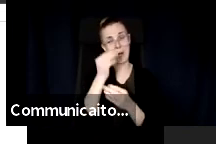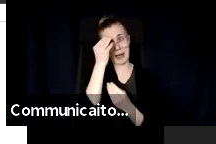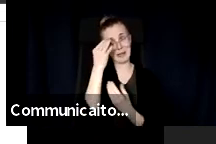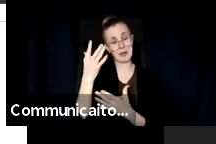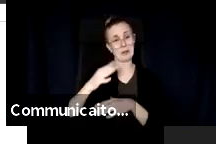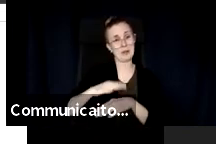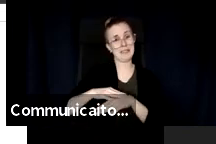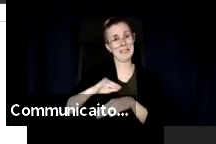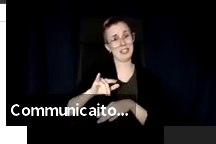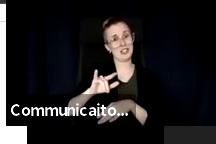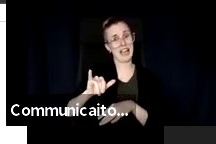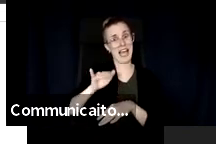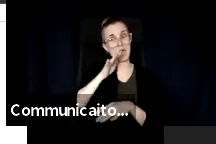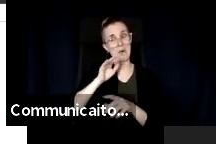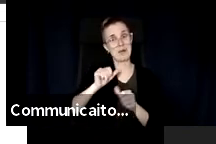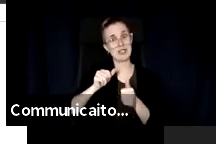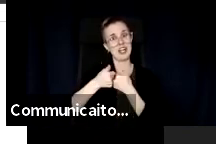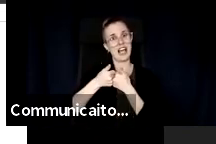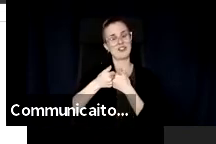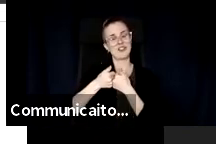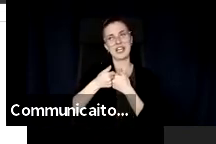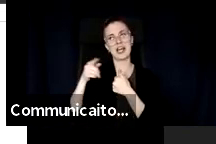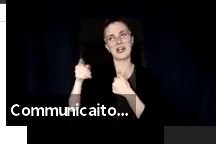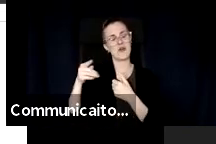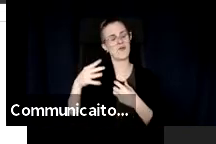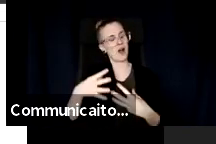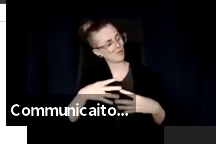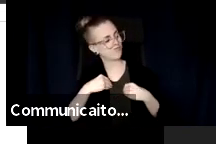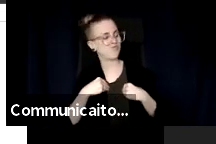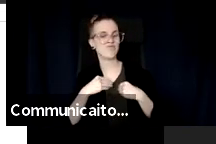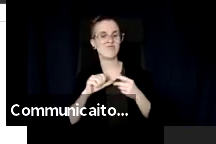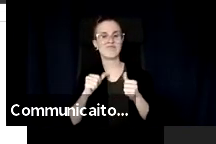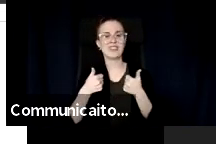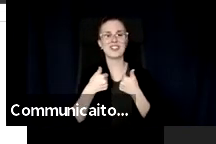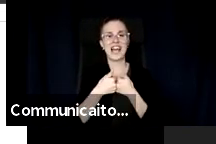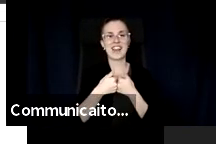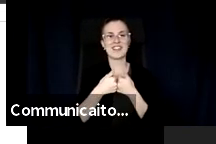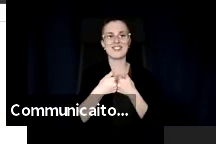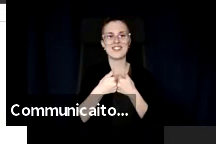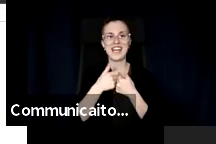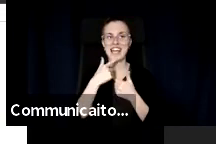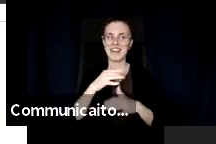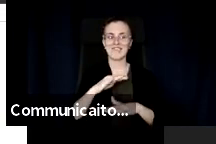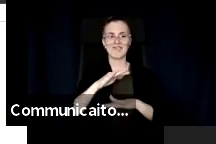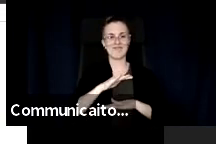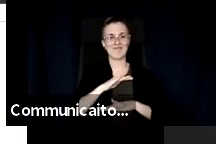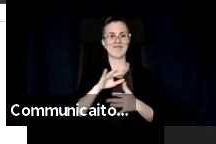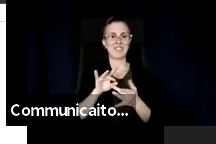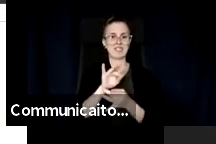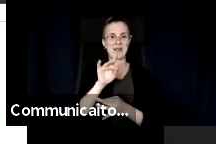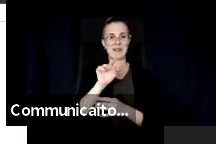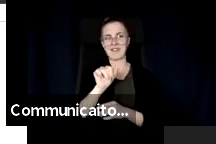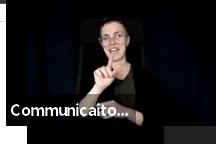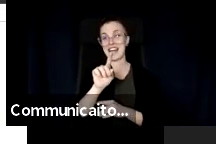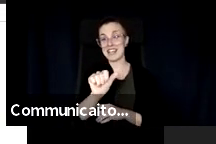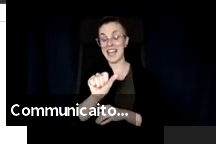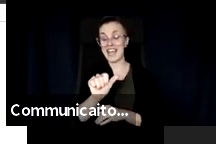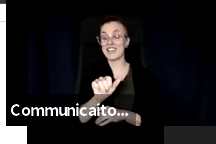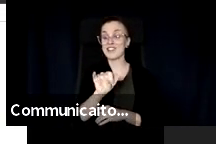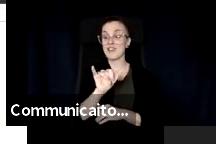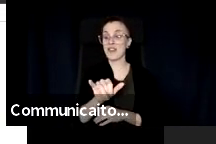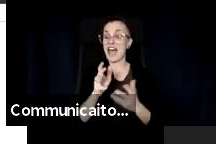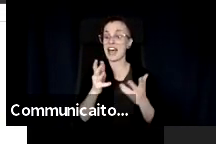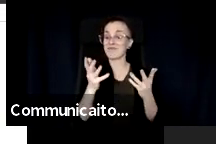month, and you stood up well to that challenge and fulfilled the spirit of the ADA. So that